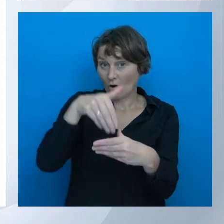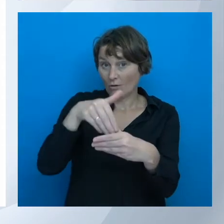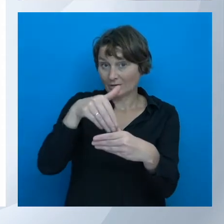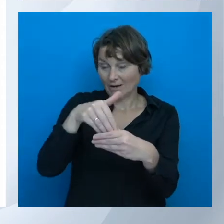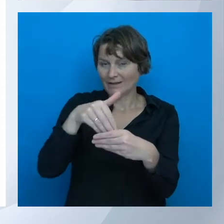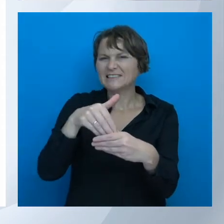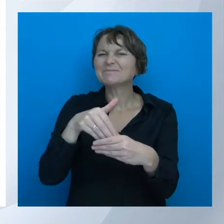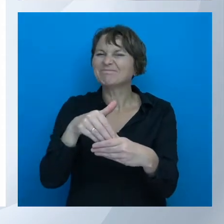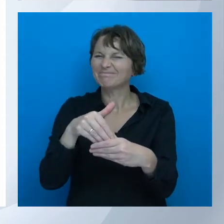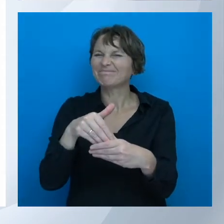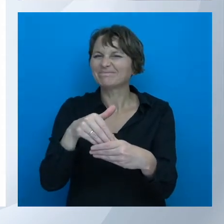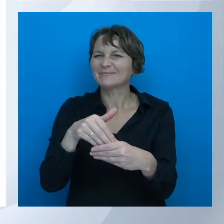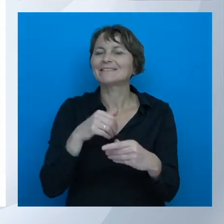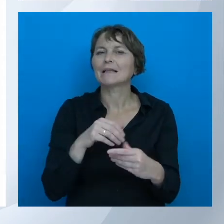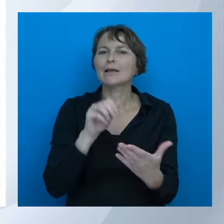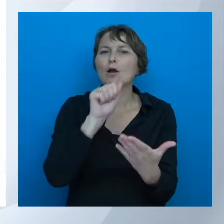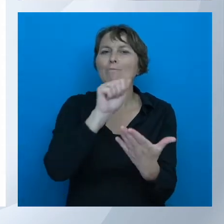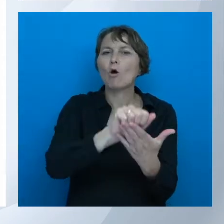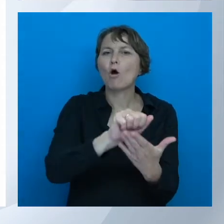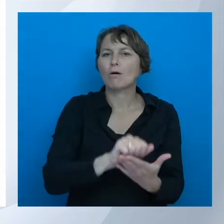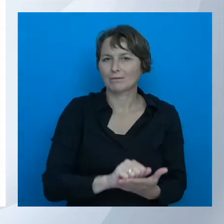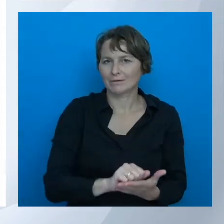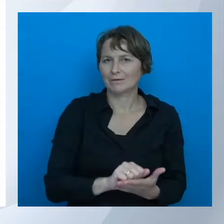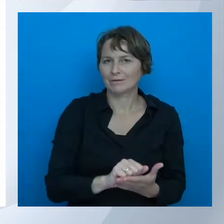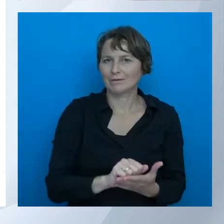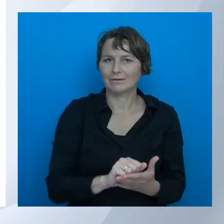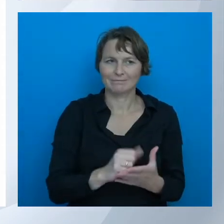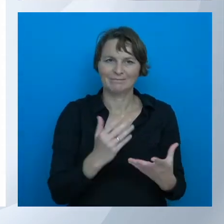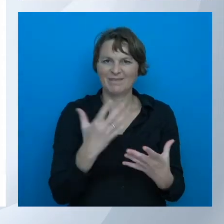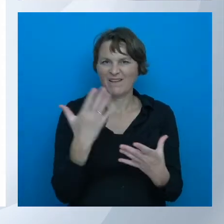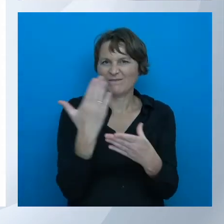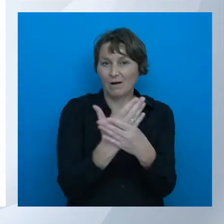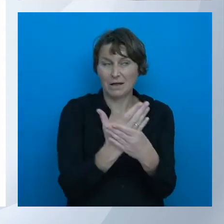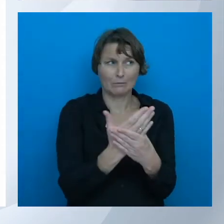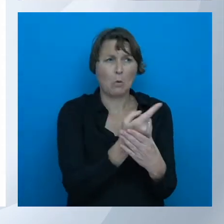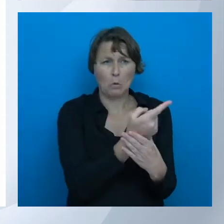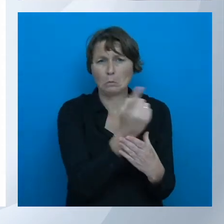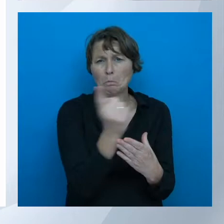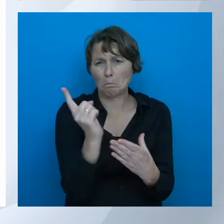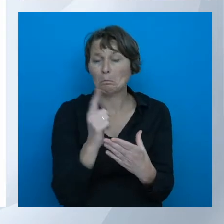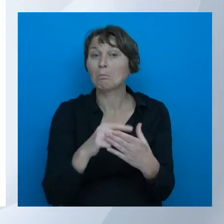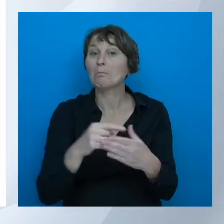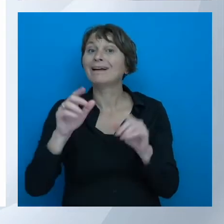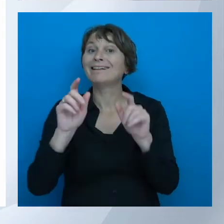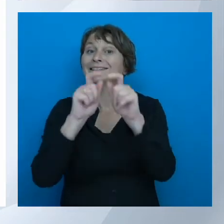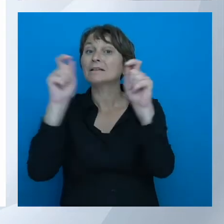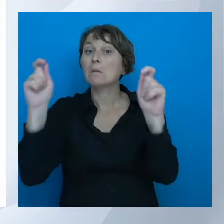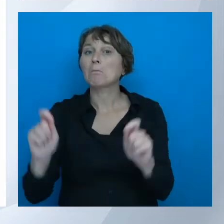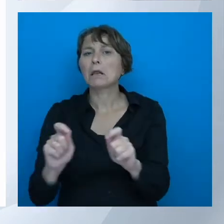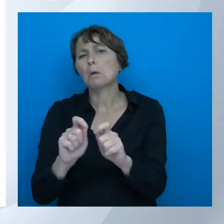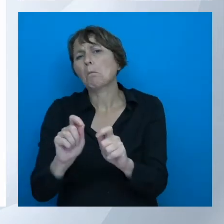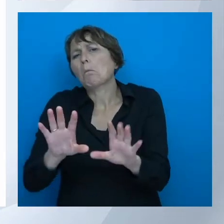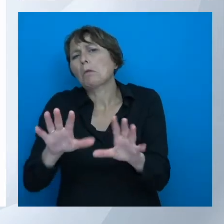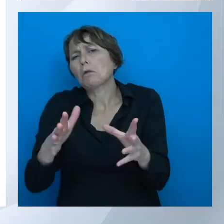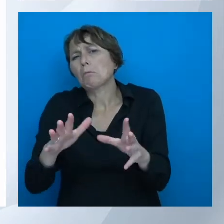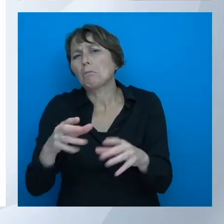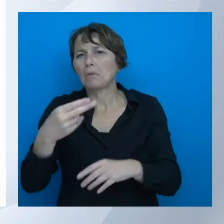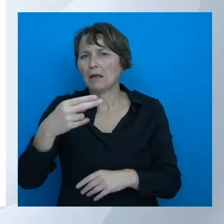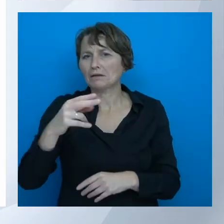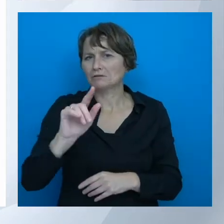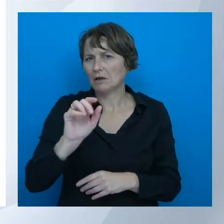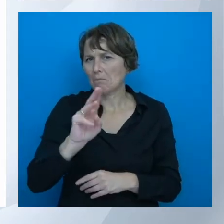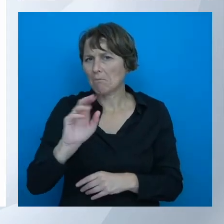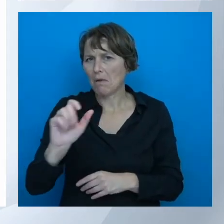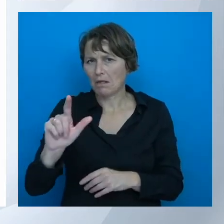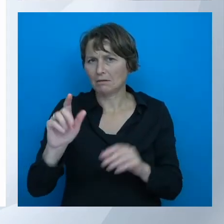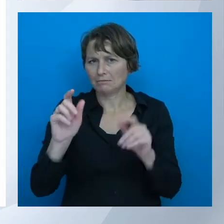Markdown file because that's all the rage nowadays, and that template just will be an HTML template. And if you look at the sample on the screen, you